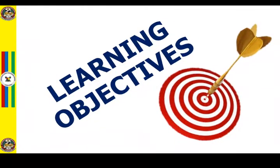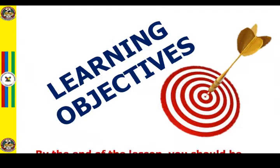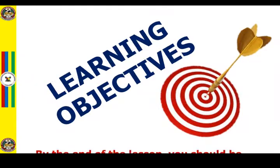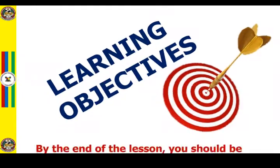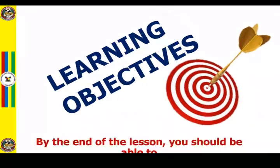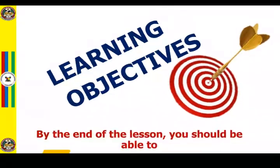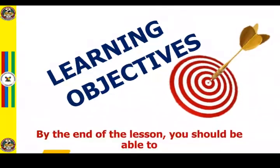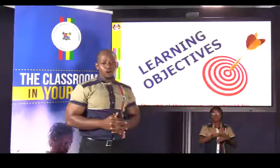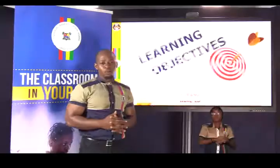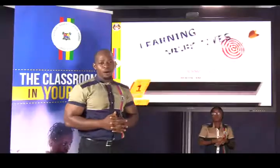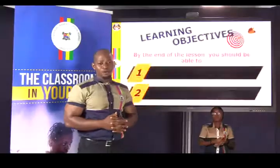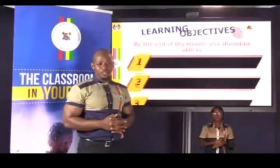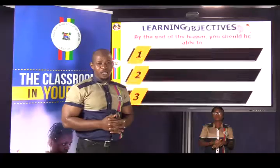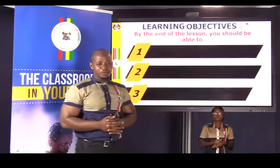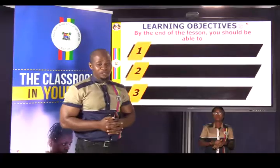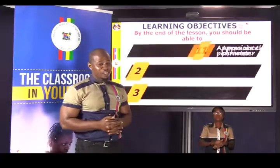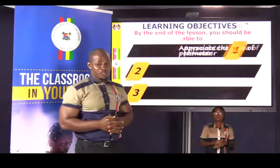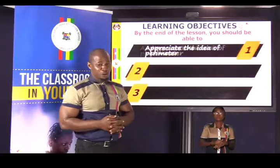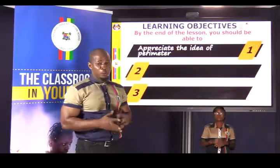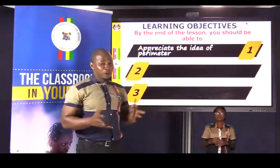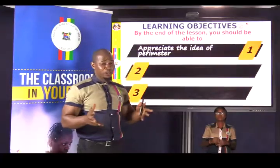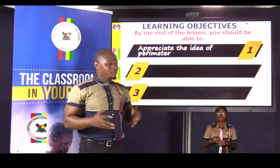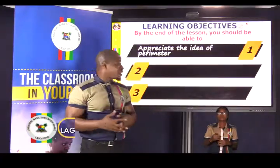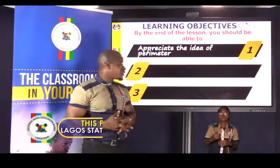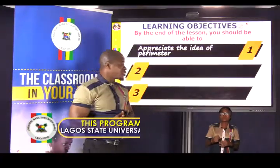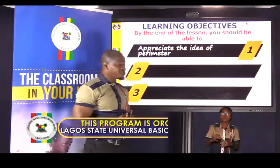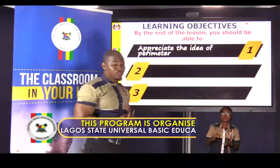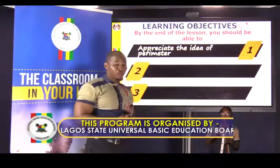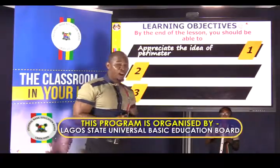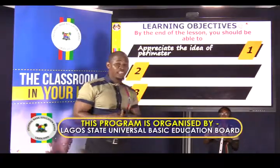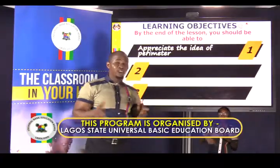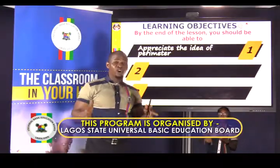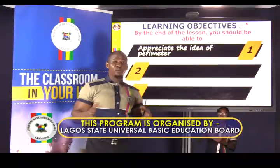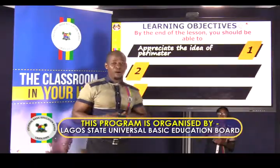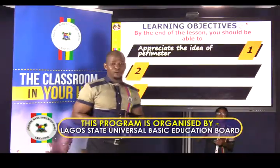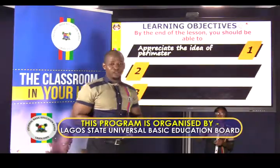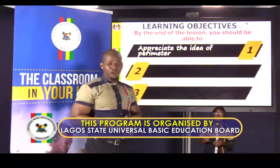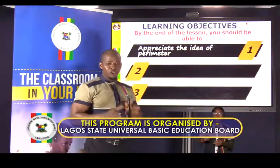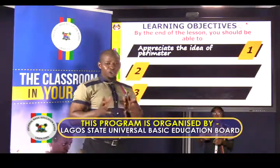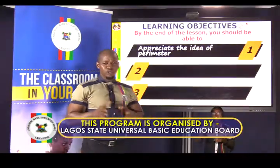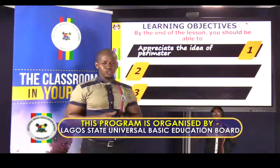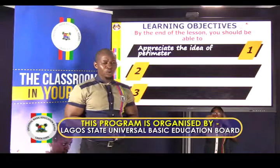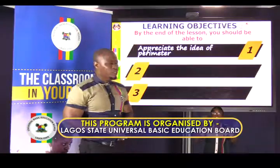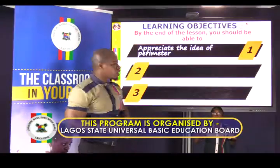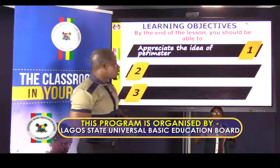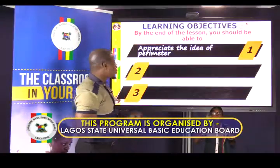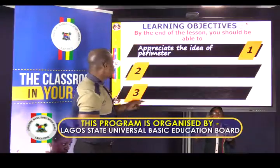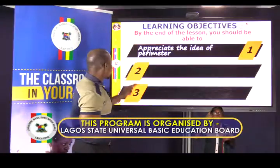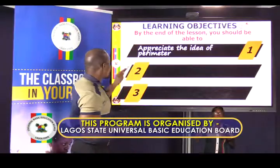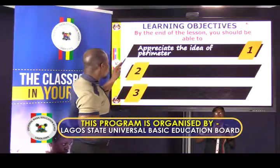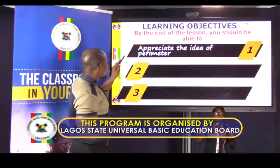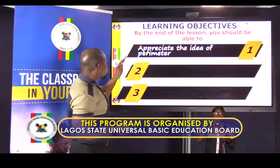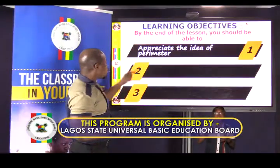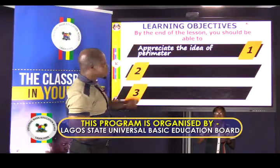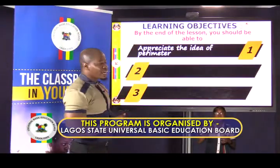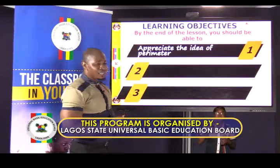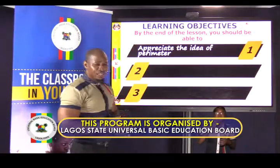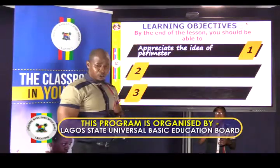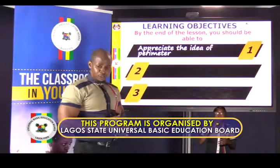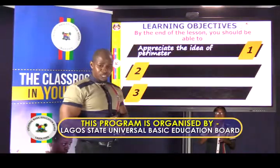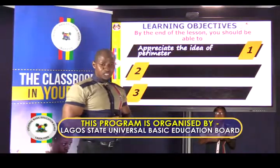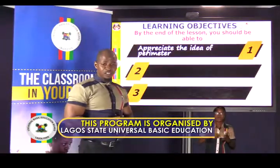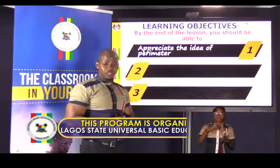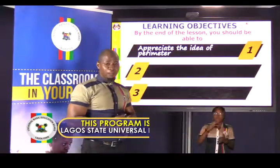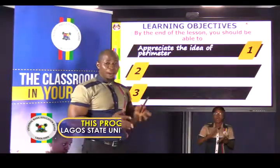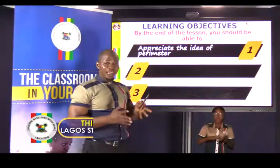is perimeter of compound shapes. And compound shapes are not shapes that you find in your compound. You will see what they are. What are the